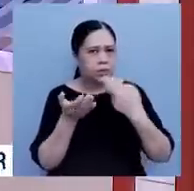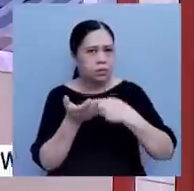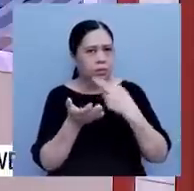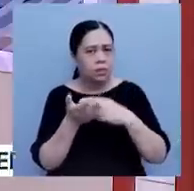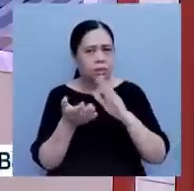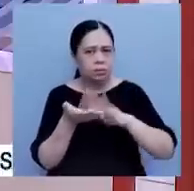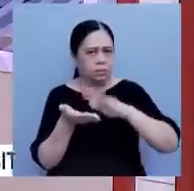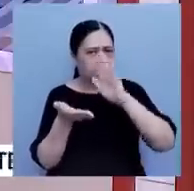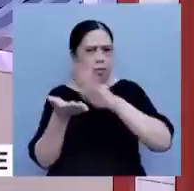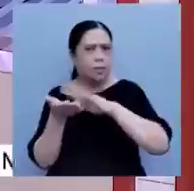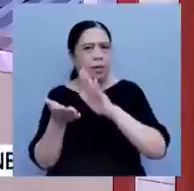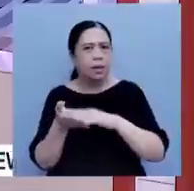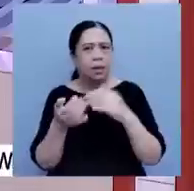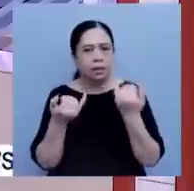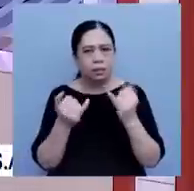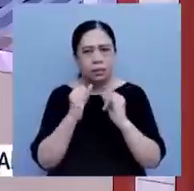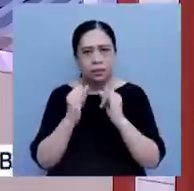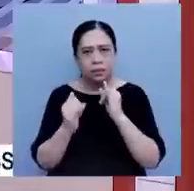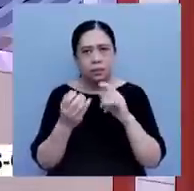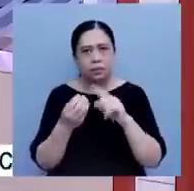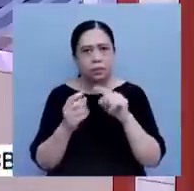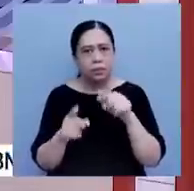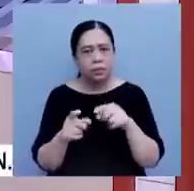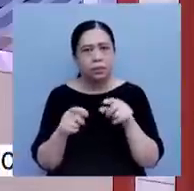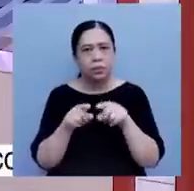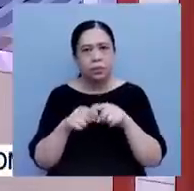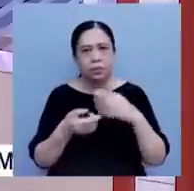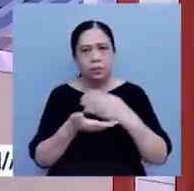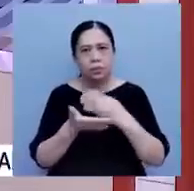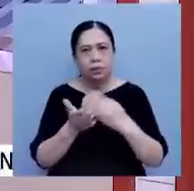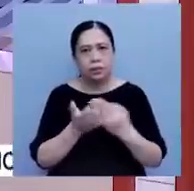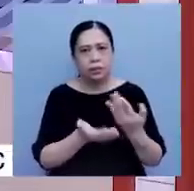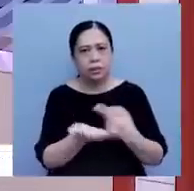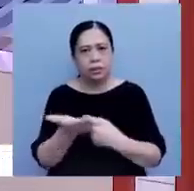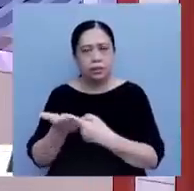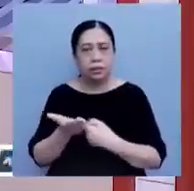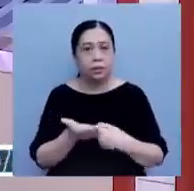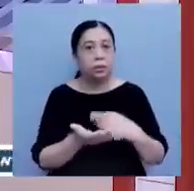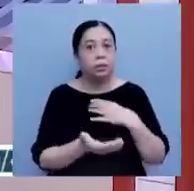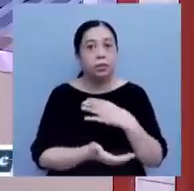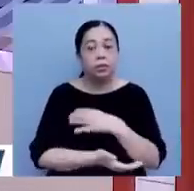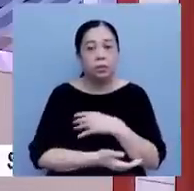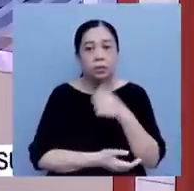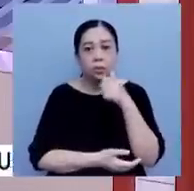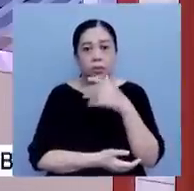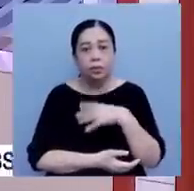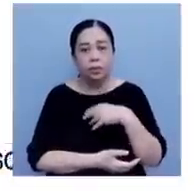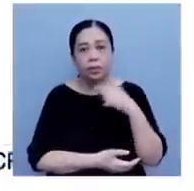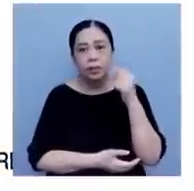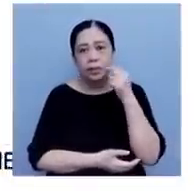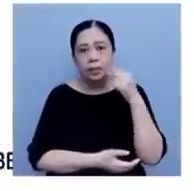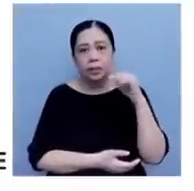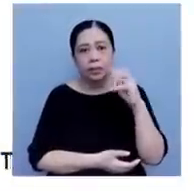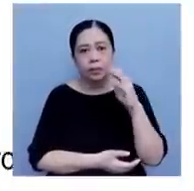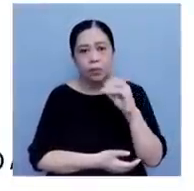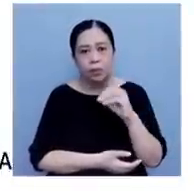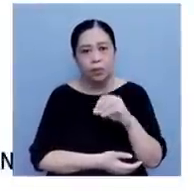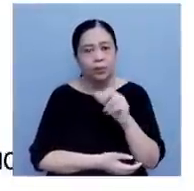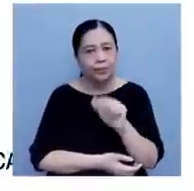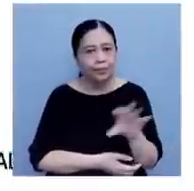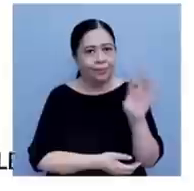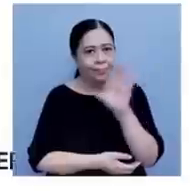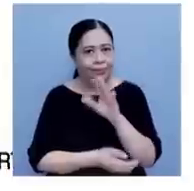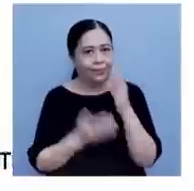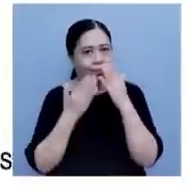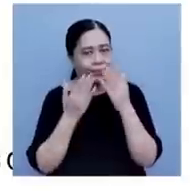rice. Here to talk to us about that, as well as the budget deliberations in Congress, is Congresswoman Aquimbo. Congresswoman, good afternoon to you. Thanks for joining us